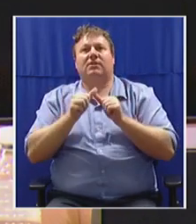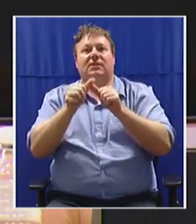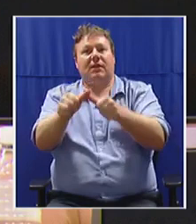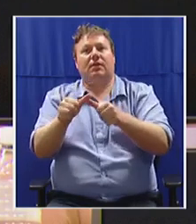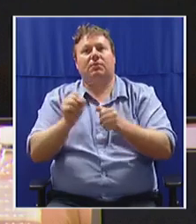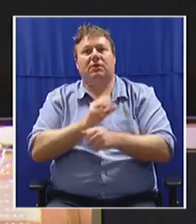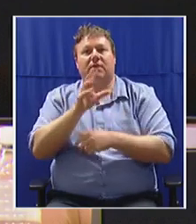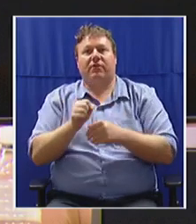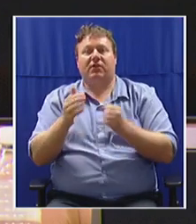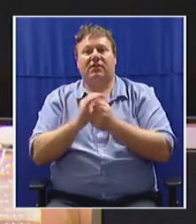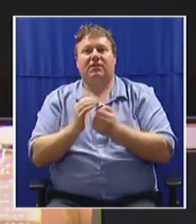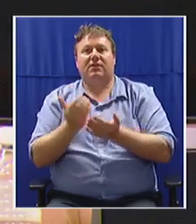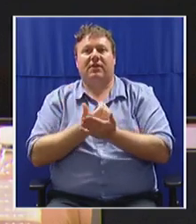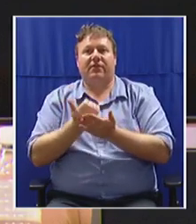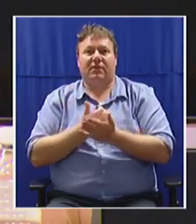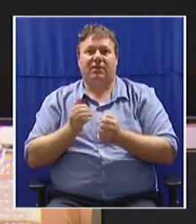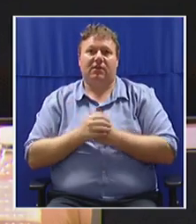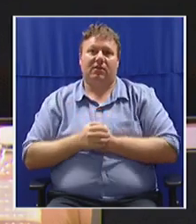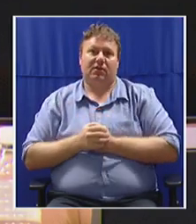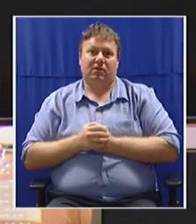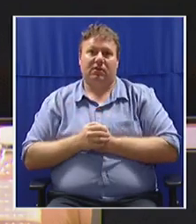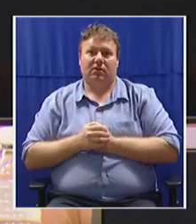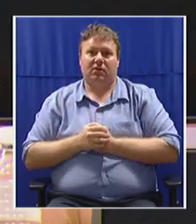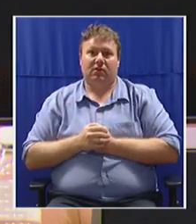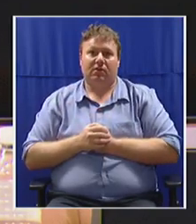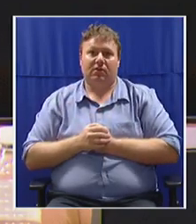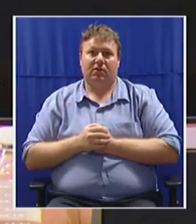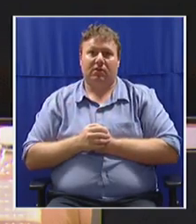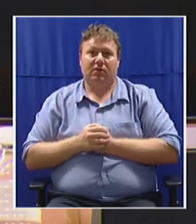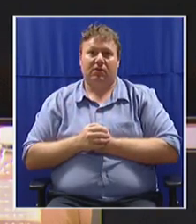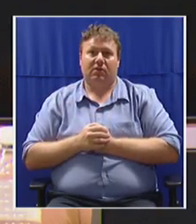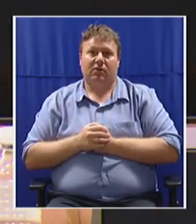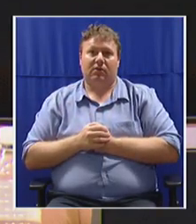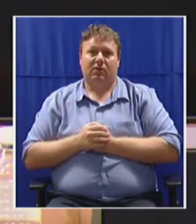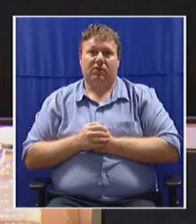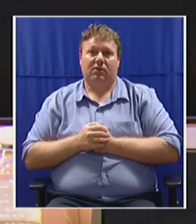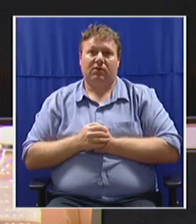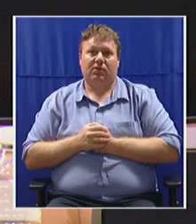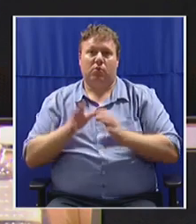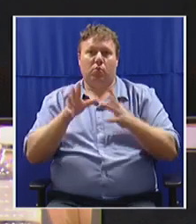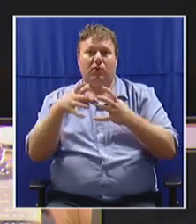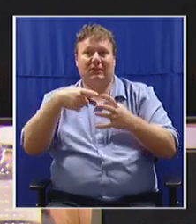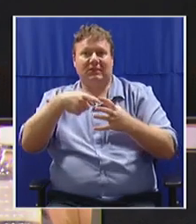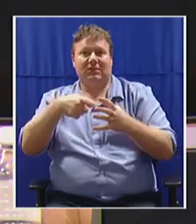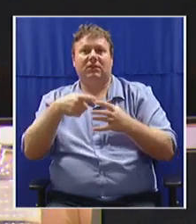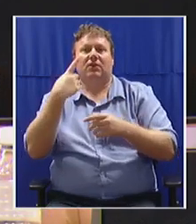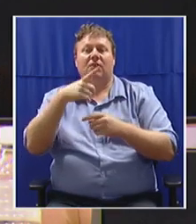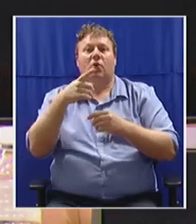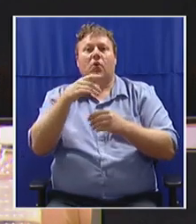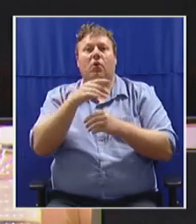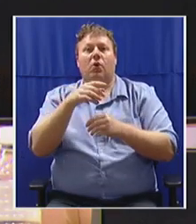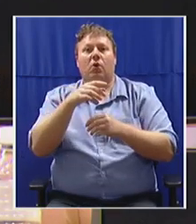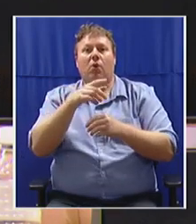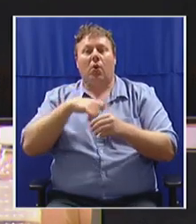regulatory mechanism is urgent to split domestic and foreign branches, as promised by the President in his State of the